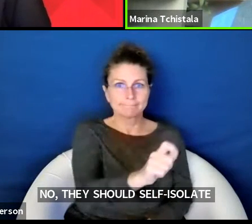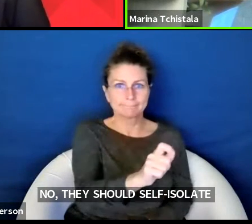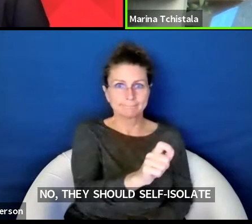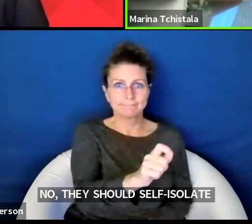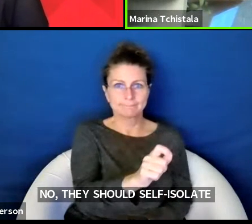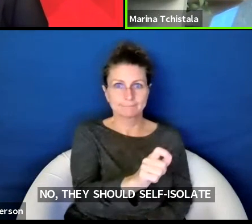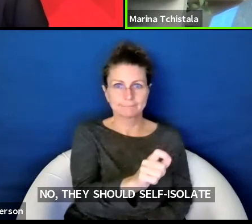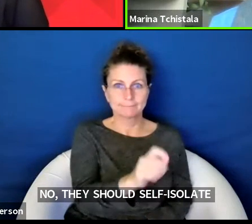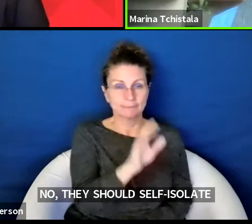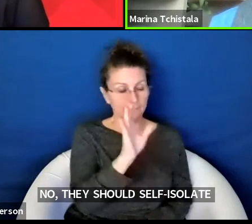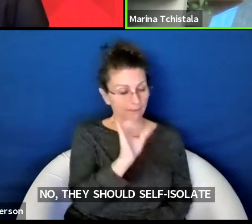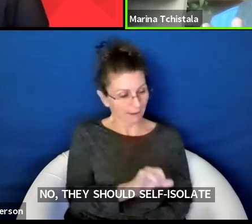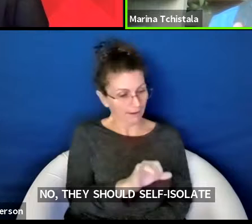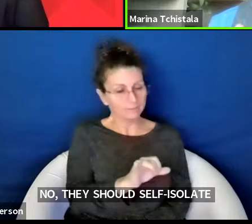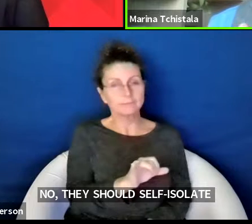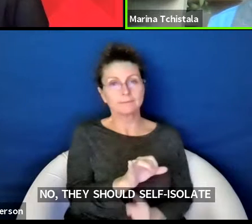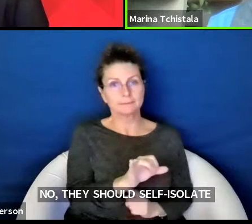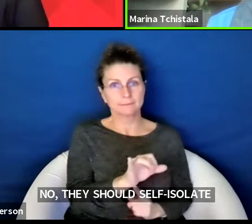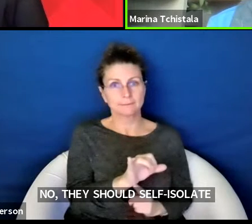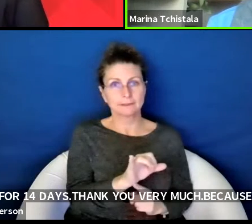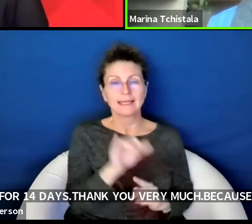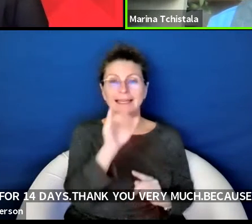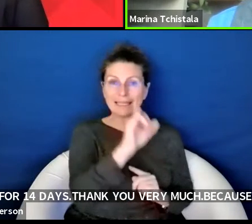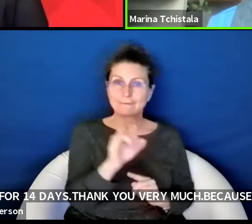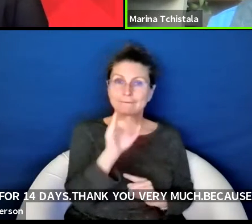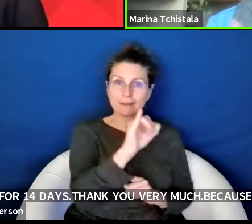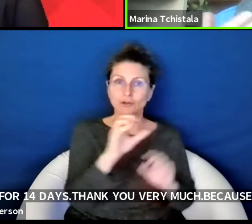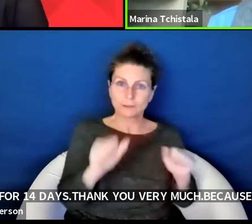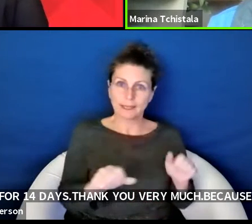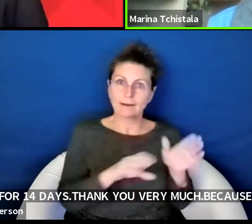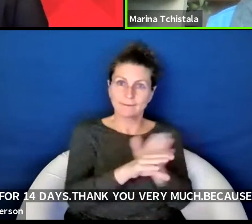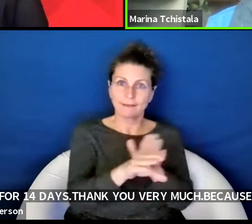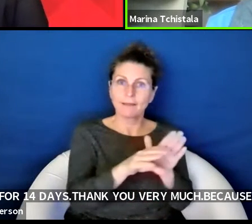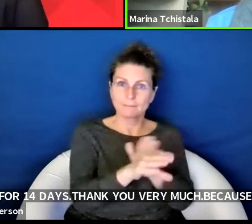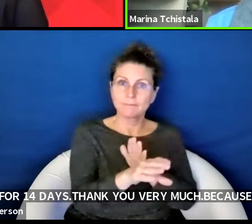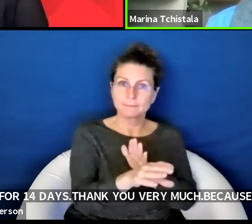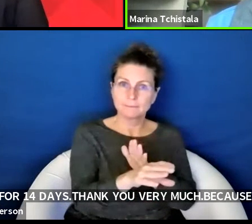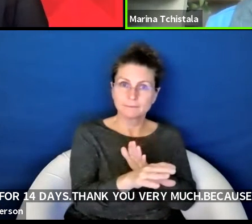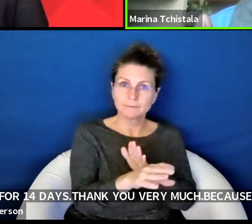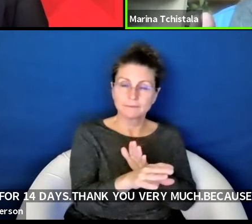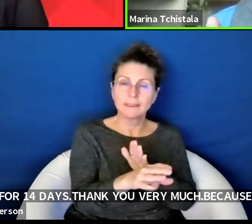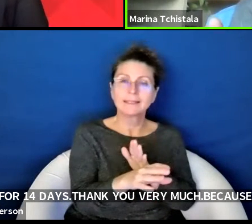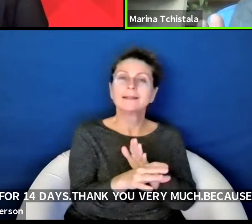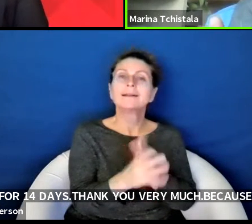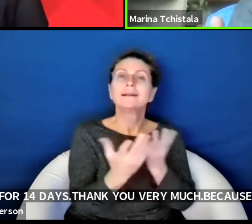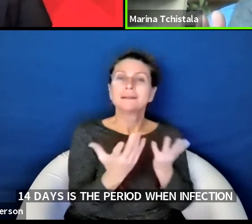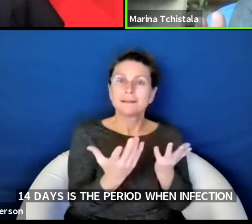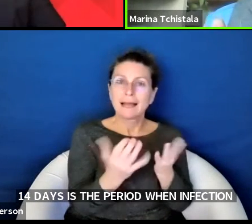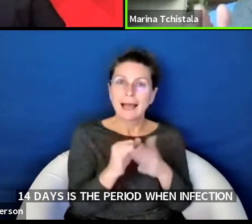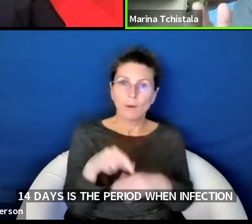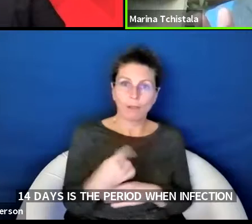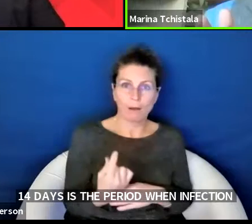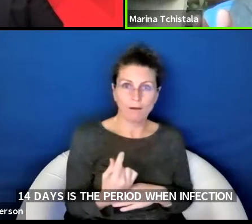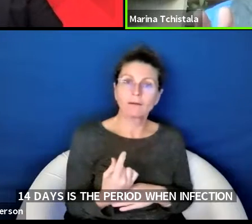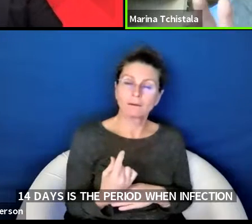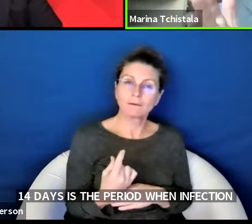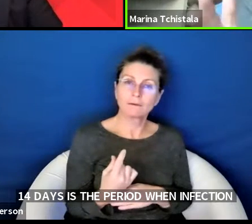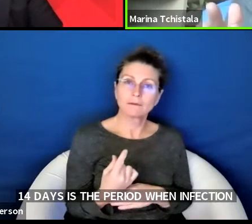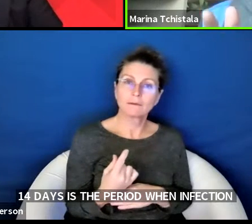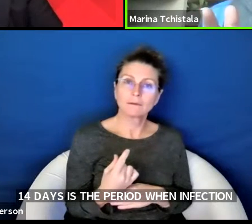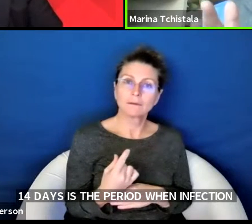the period when infection can develop, when the disease can develop. It's how long it can be